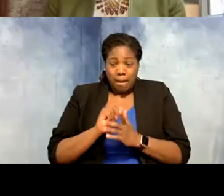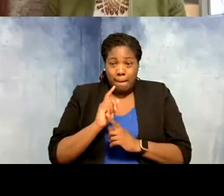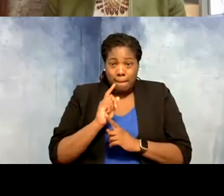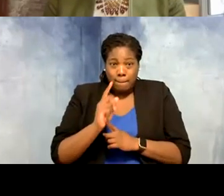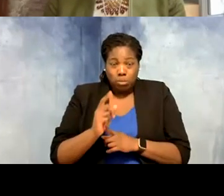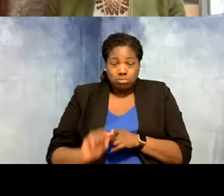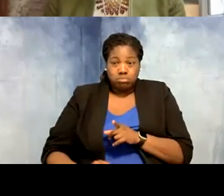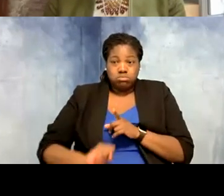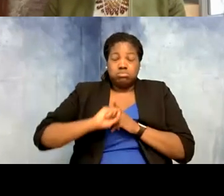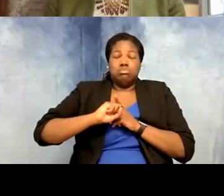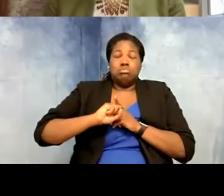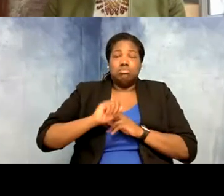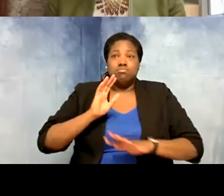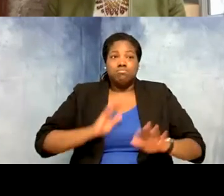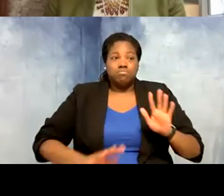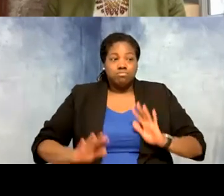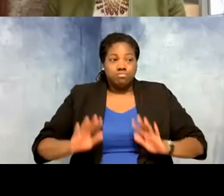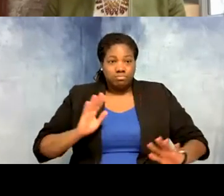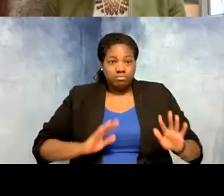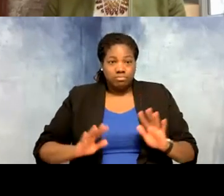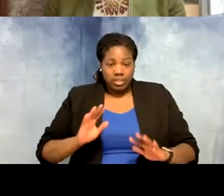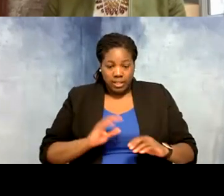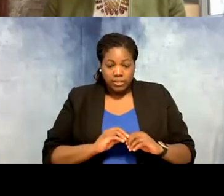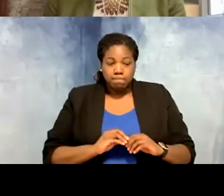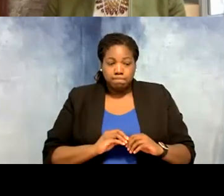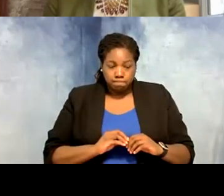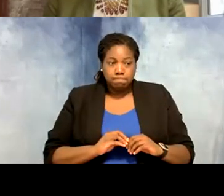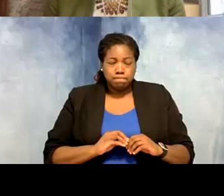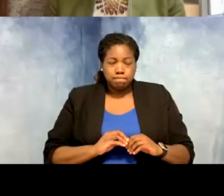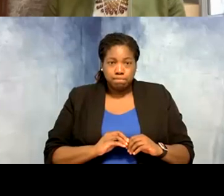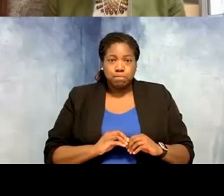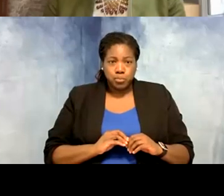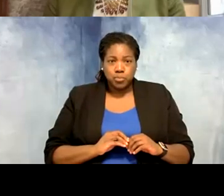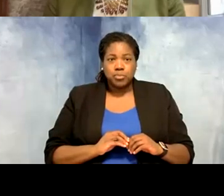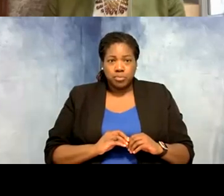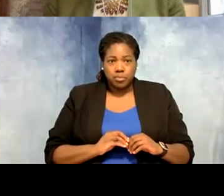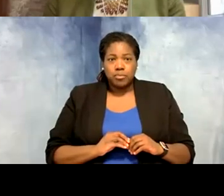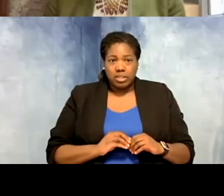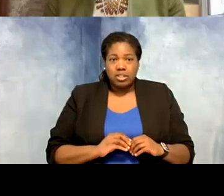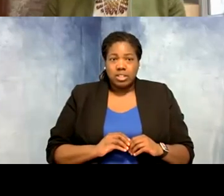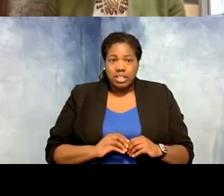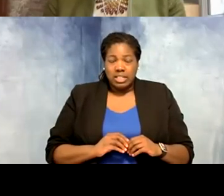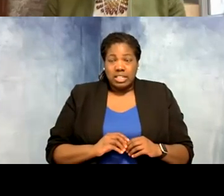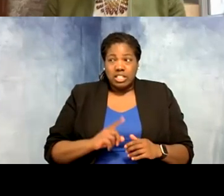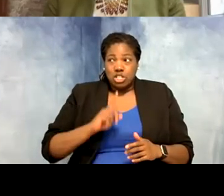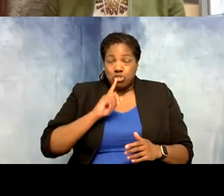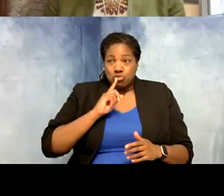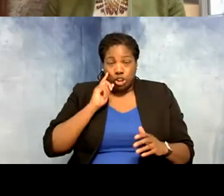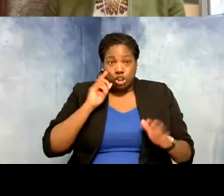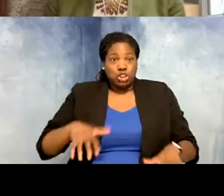kind of finally happen, I don't know, it was incredibly, I think Brigitte said it well, it took the wind right out of